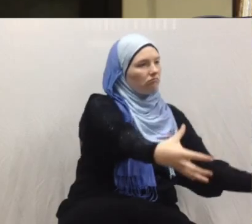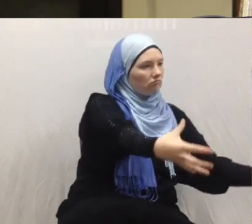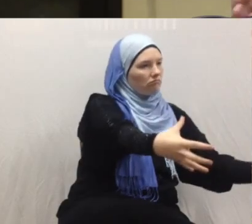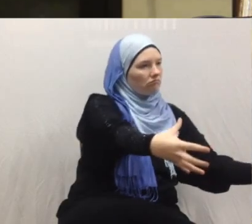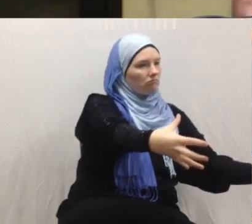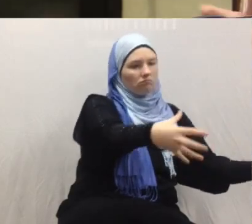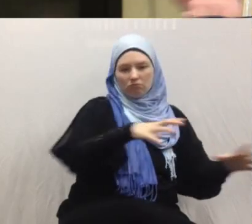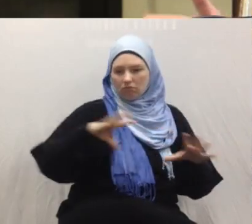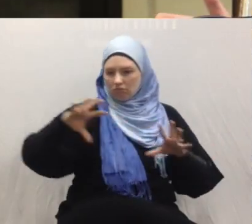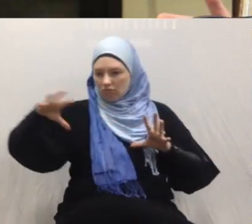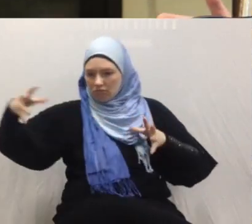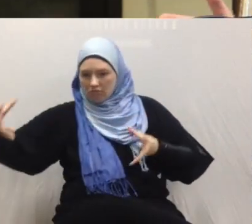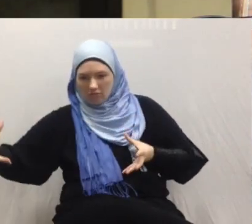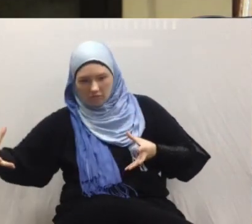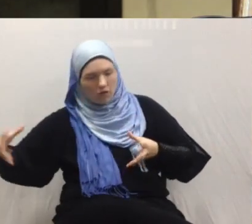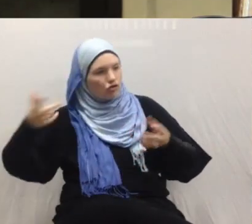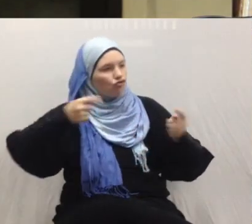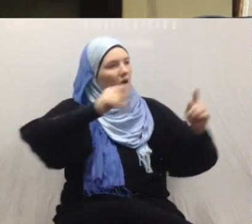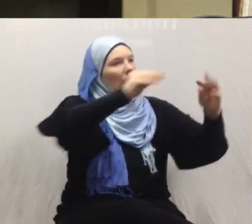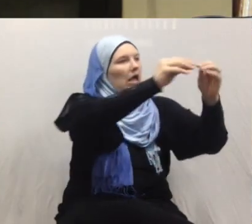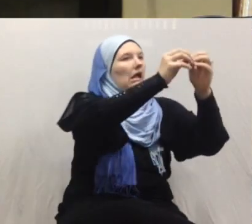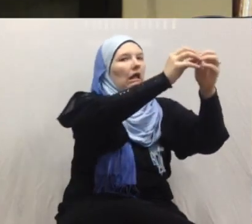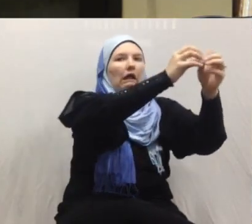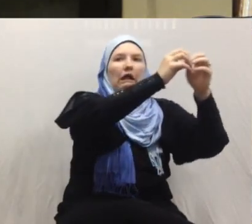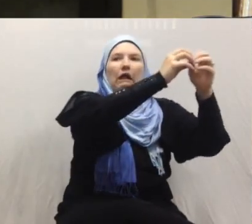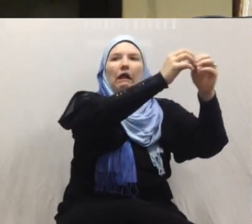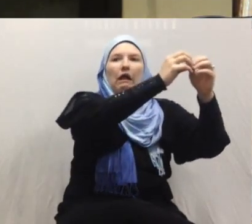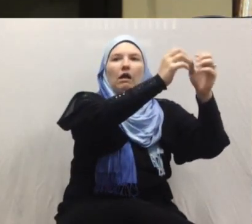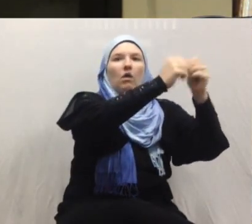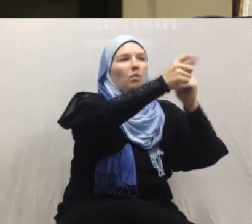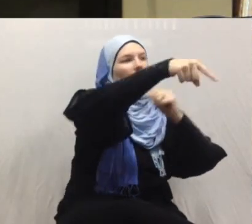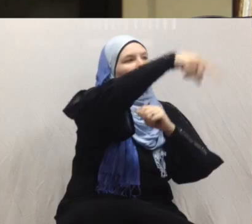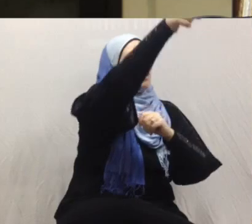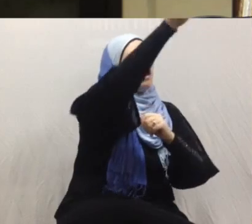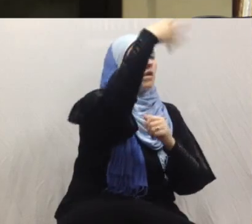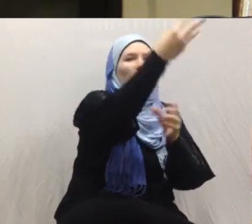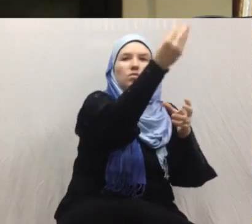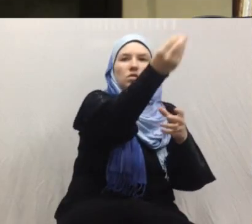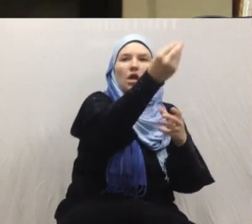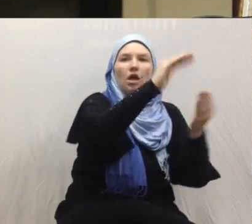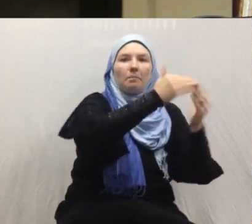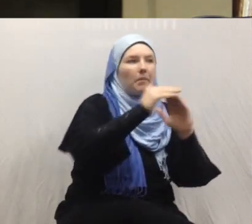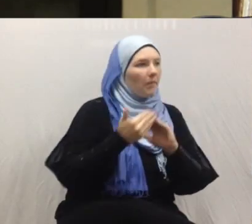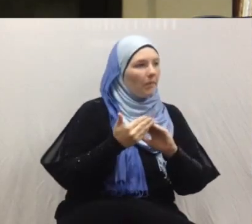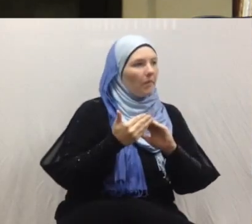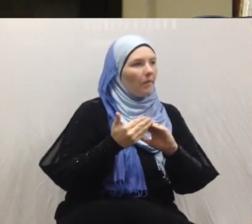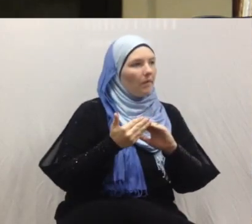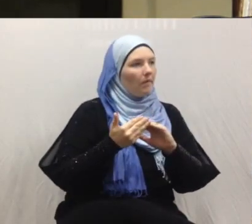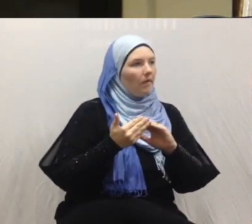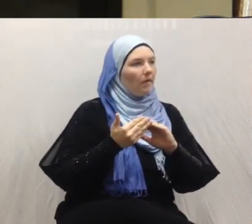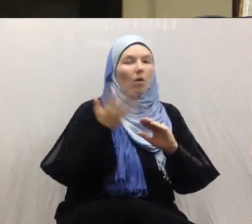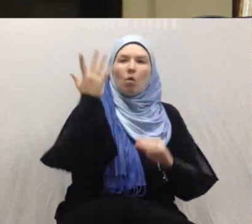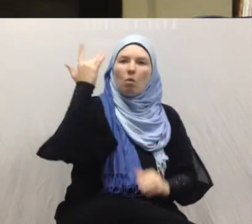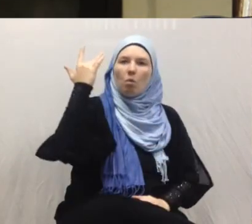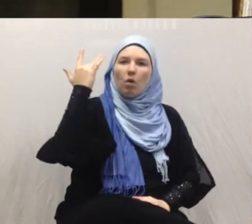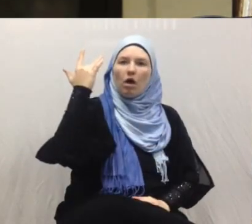Medina outside party without the permission of Prophet Muhammad sallallahu alaihi wasallam, because it engages the overall